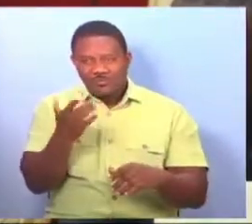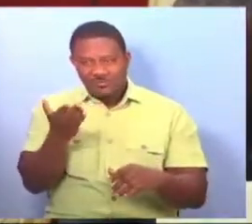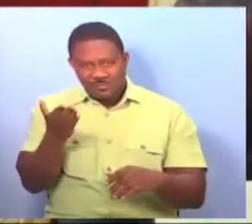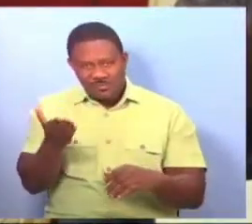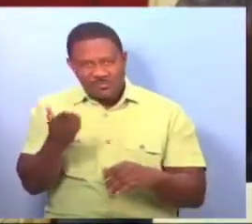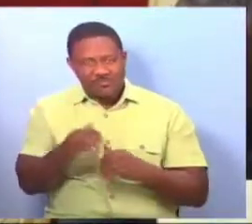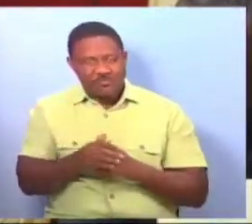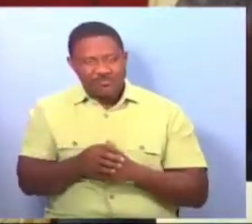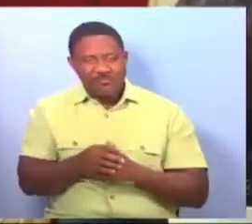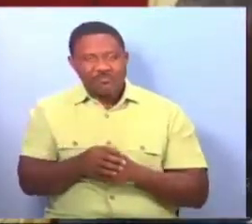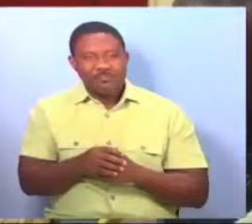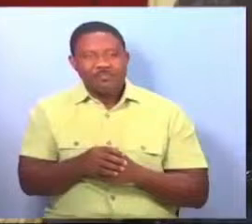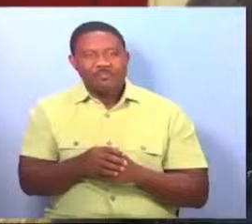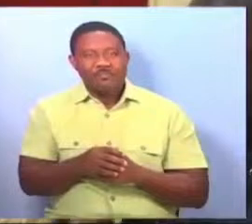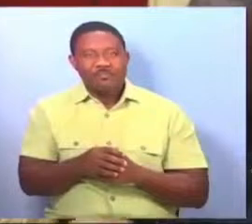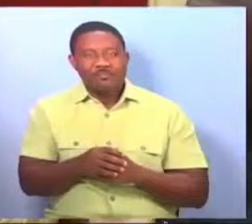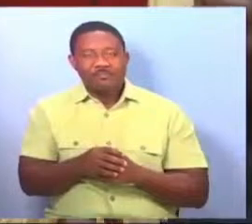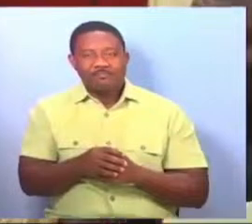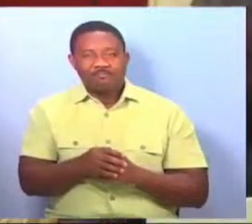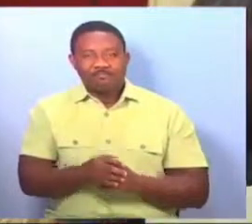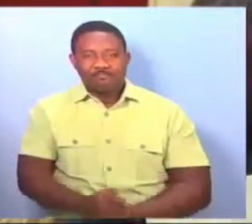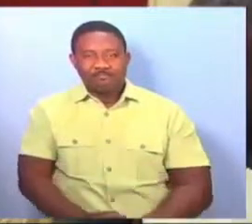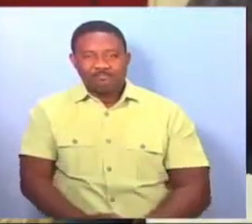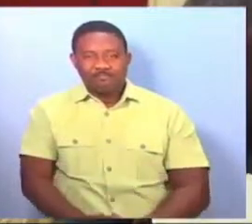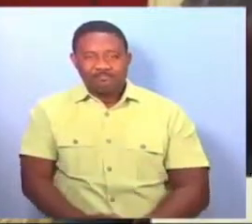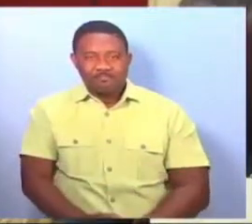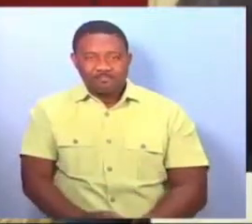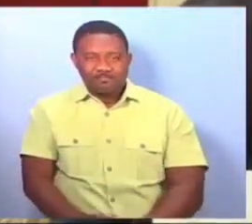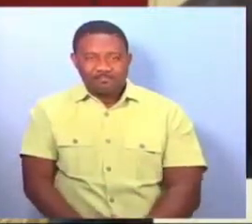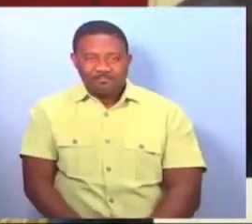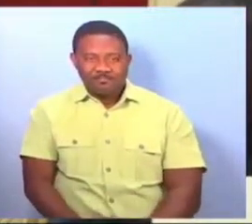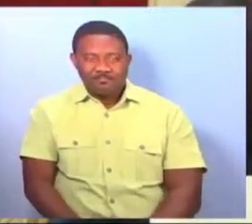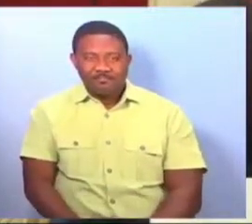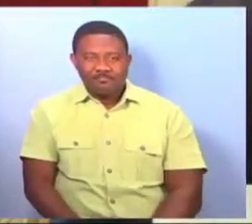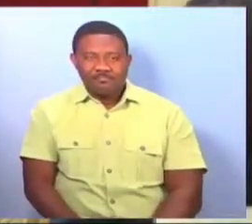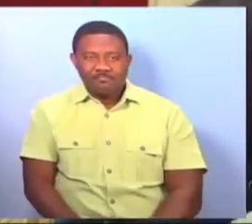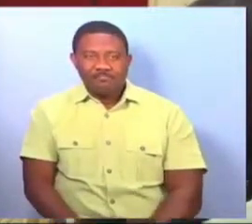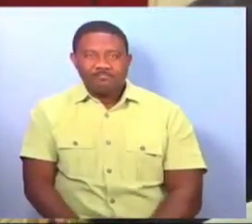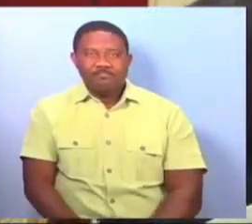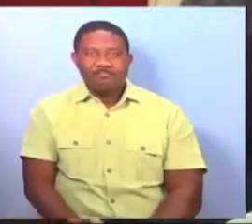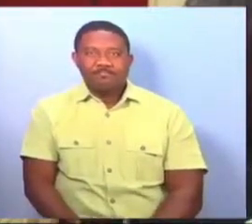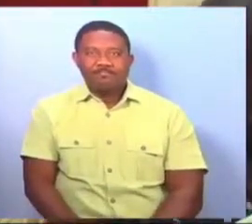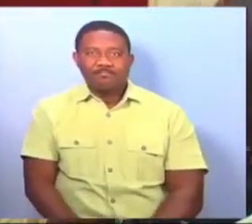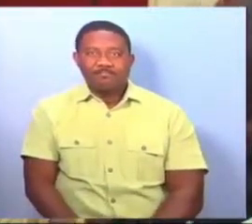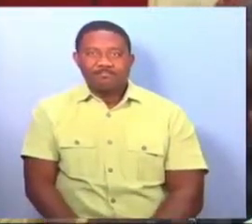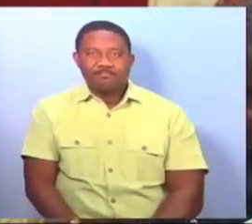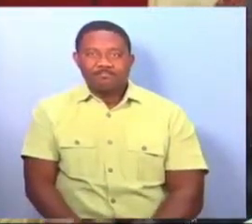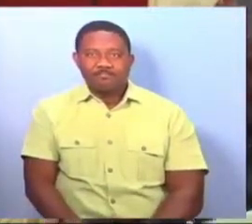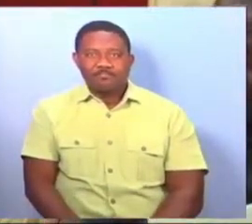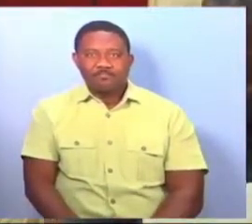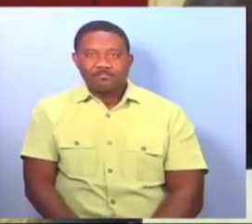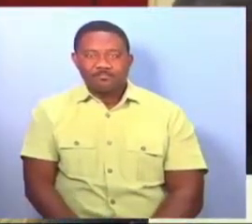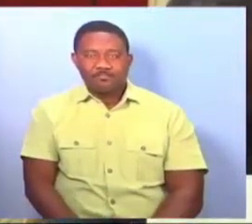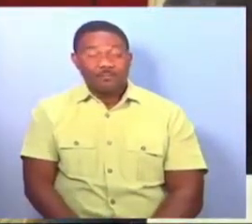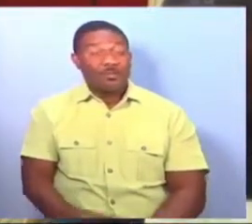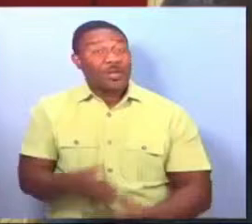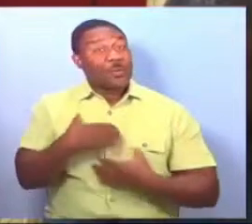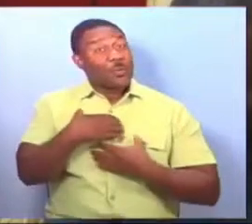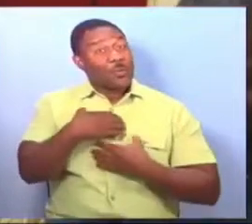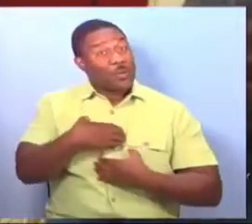after you fail to of that university. Mr. Speaker, we wish him